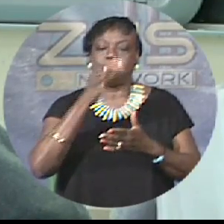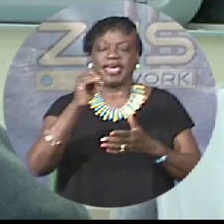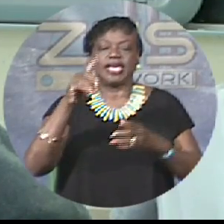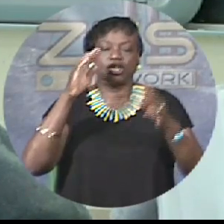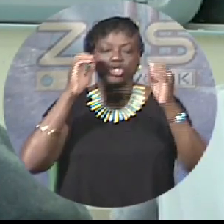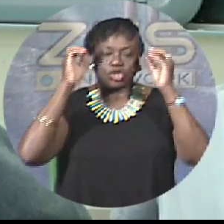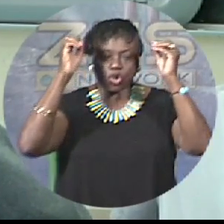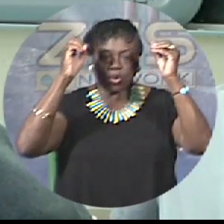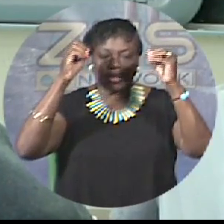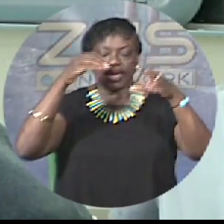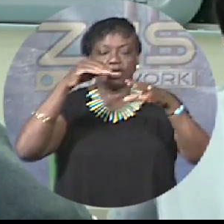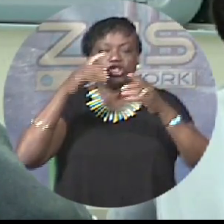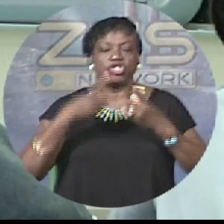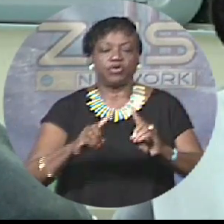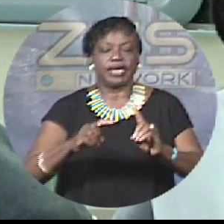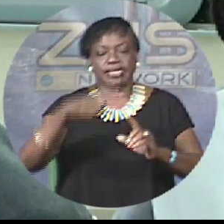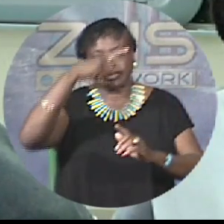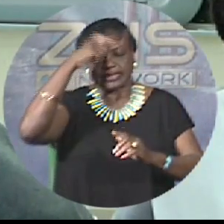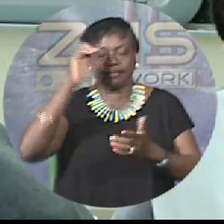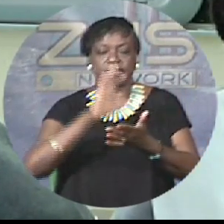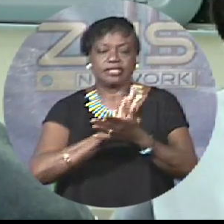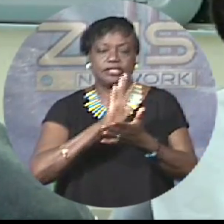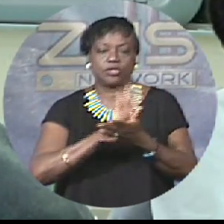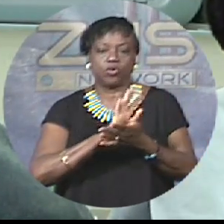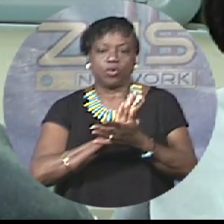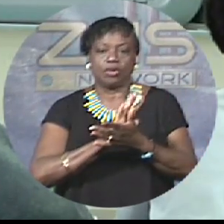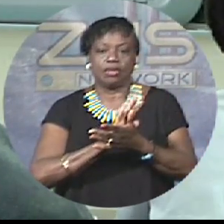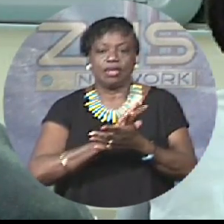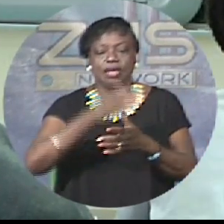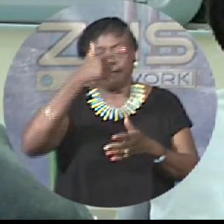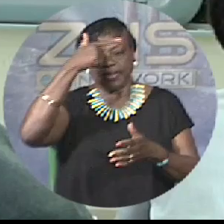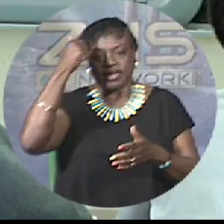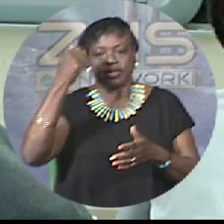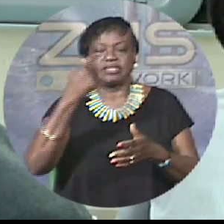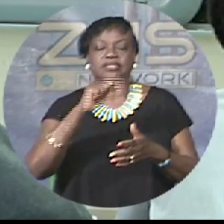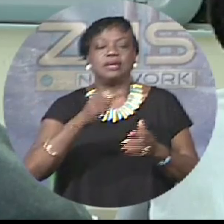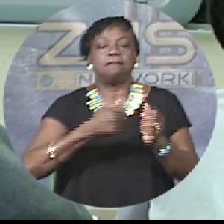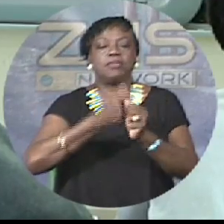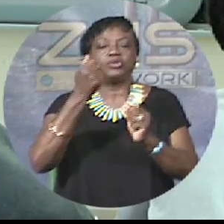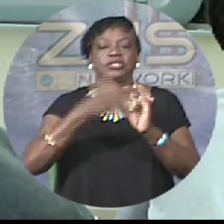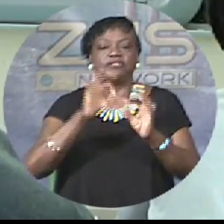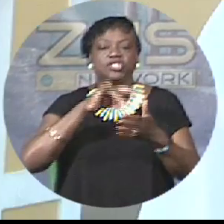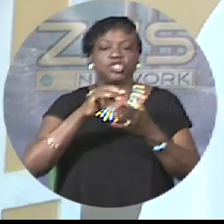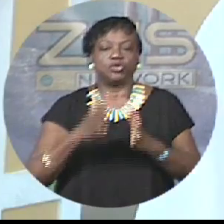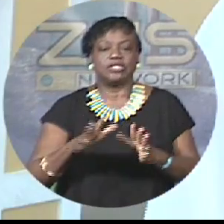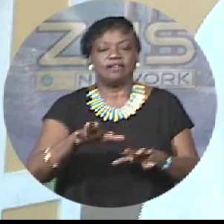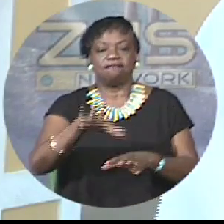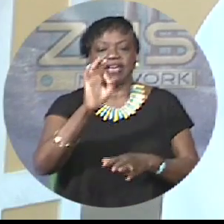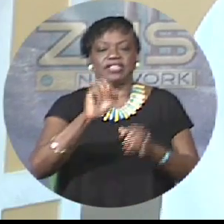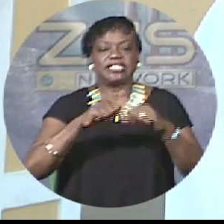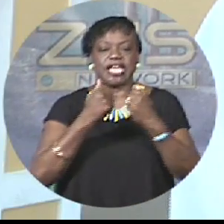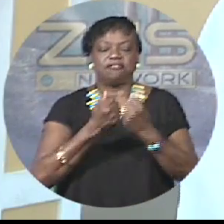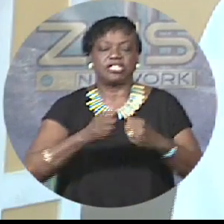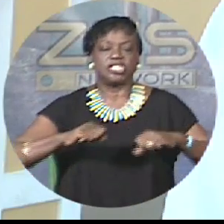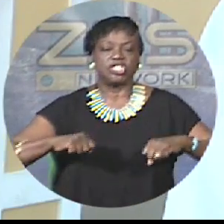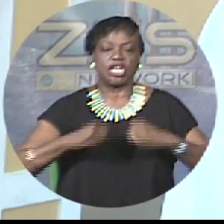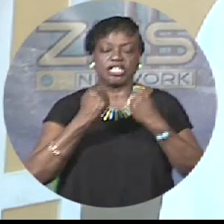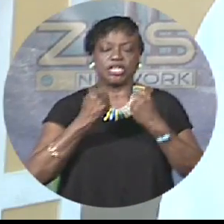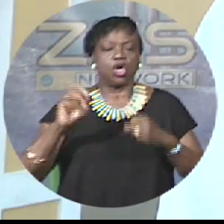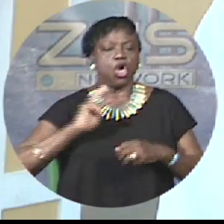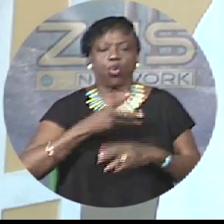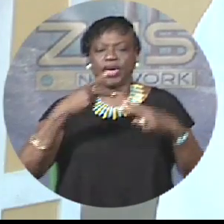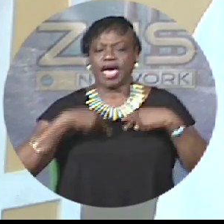these key subjects are the focus, as the majority of students find these areas extremely challenging. We have a lot of students who fail